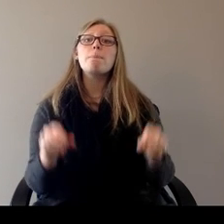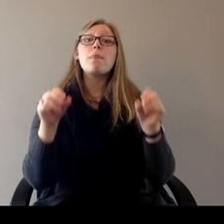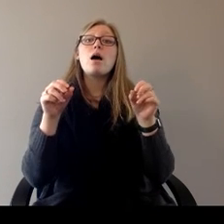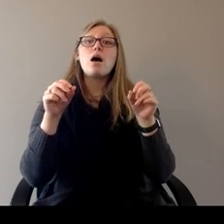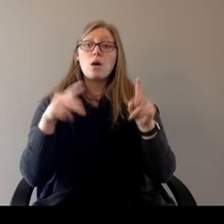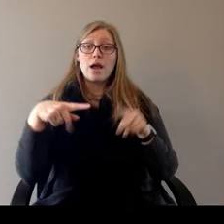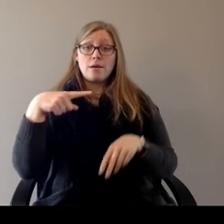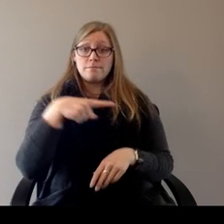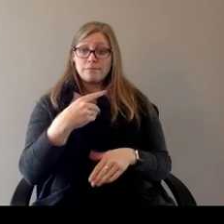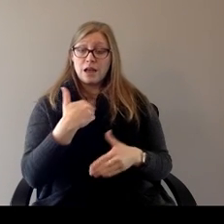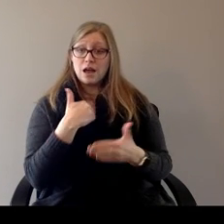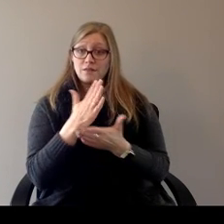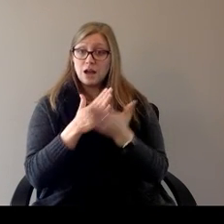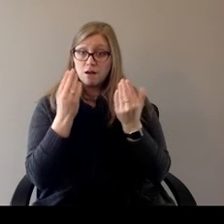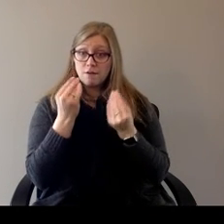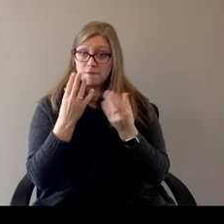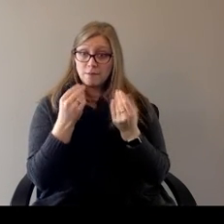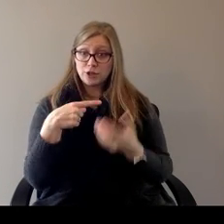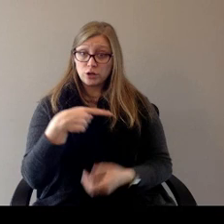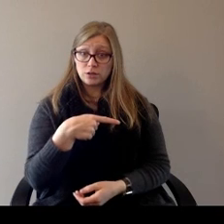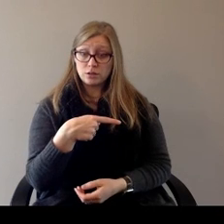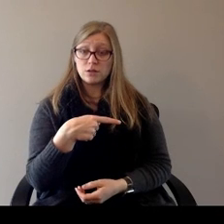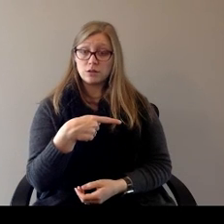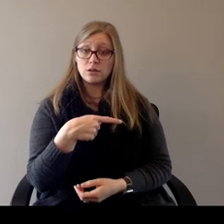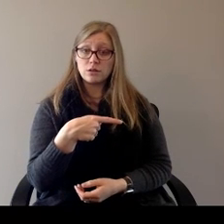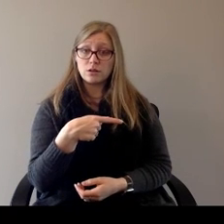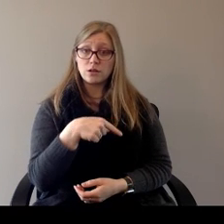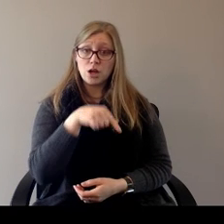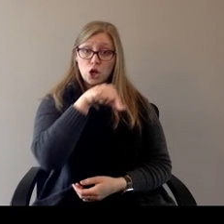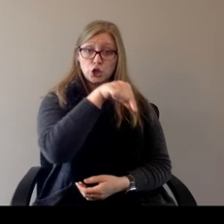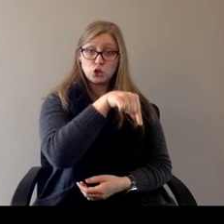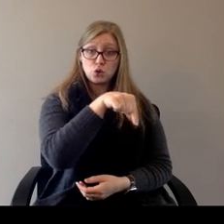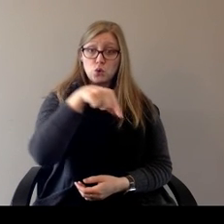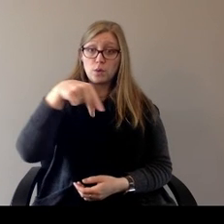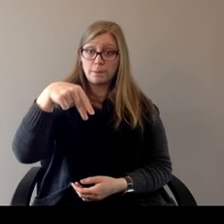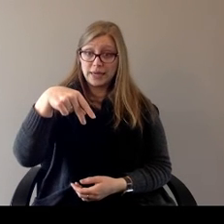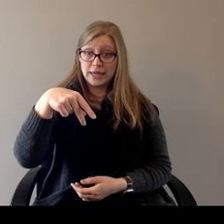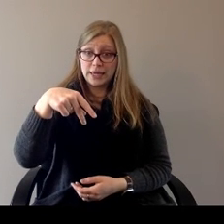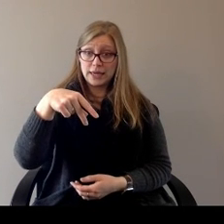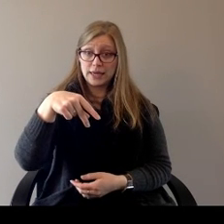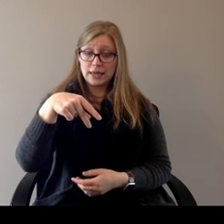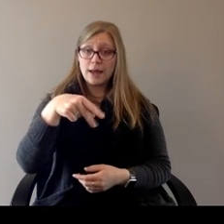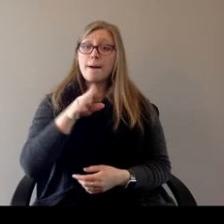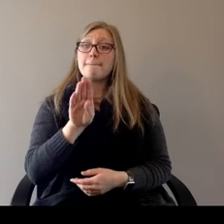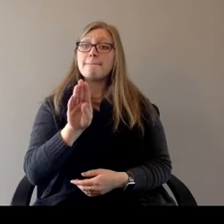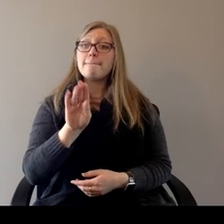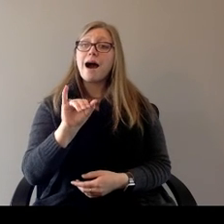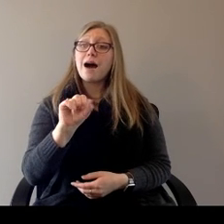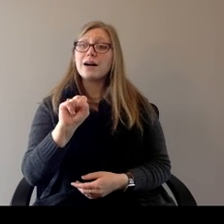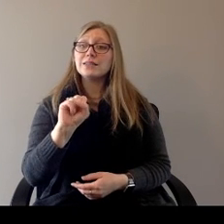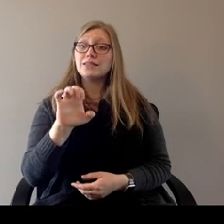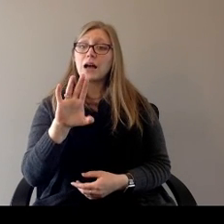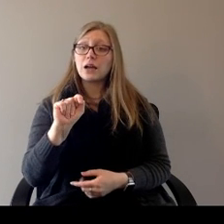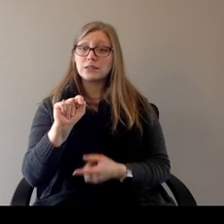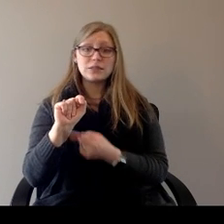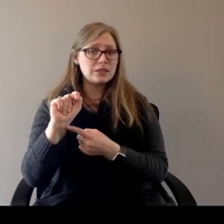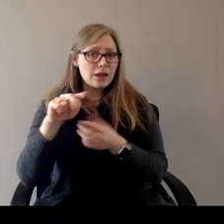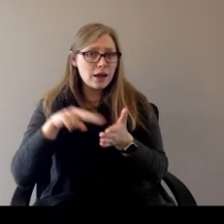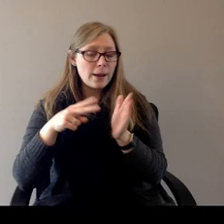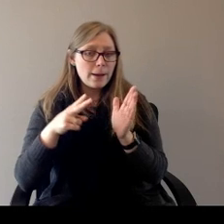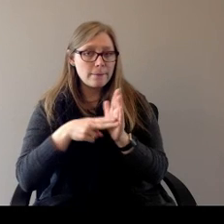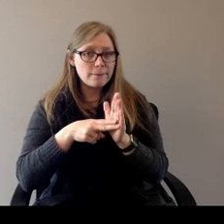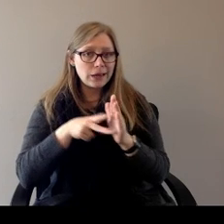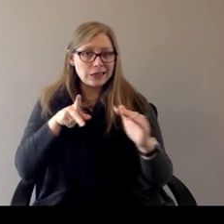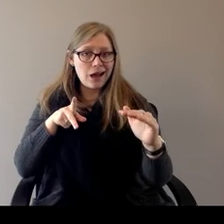have some information that QP bisects angle RQS. Remember, bisects means it cuts it into